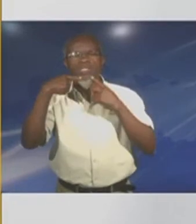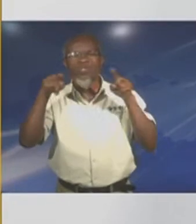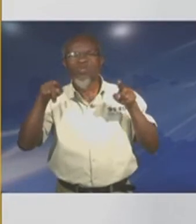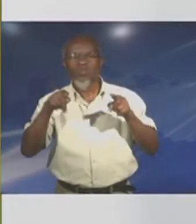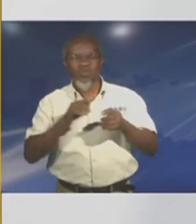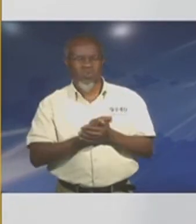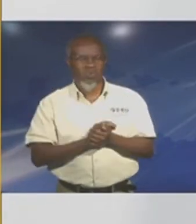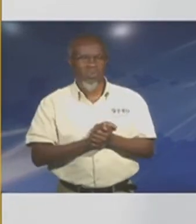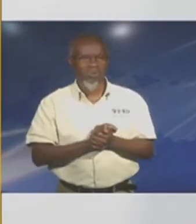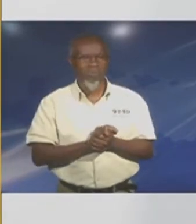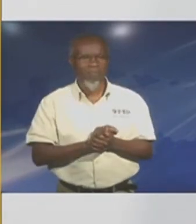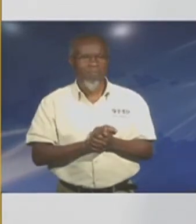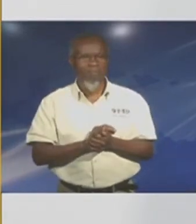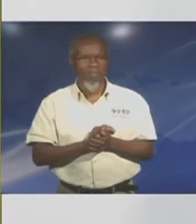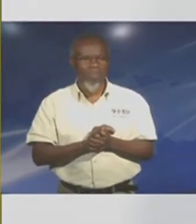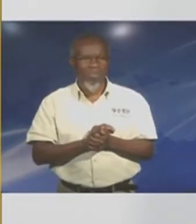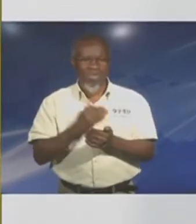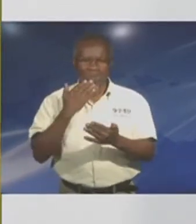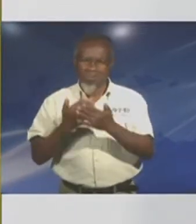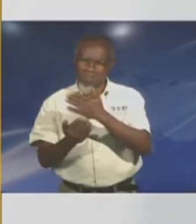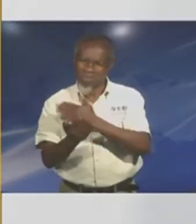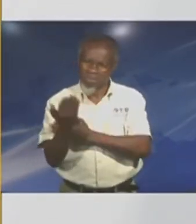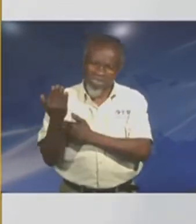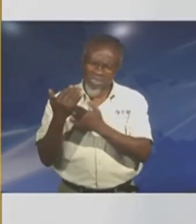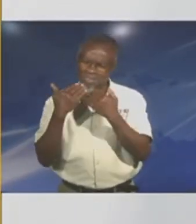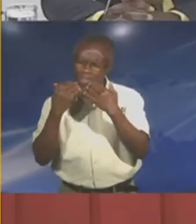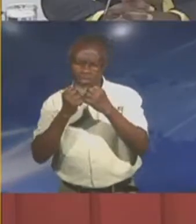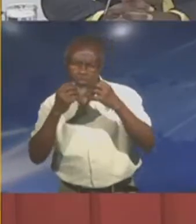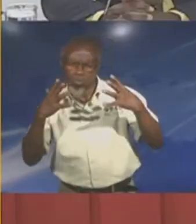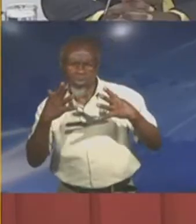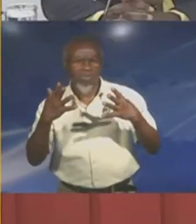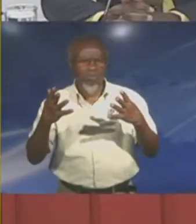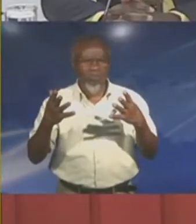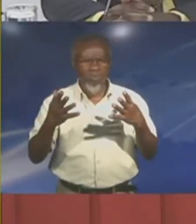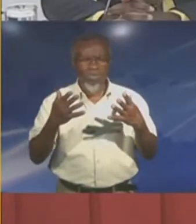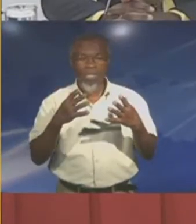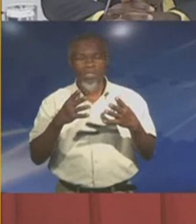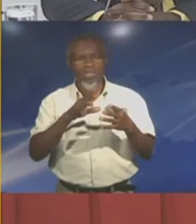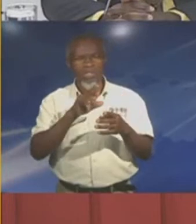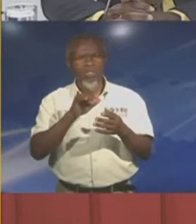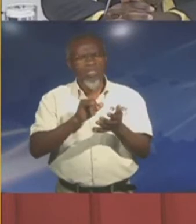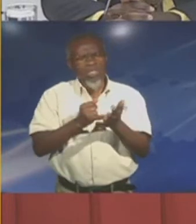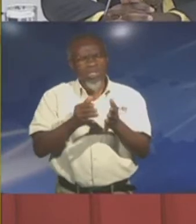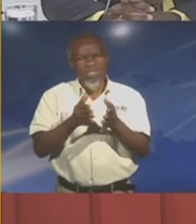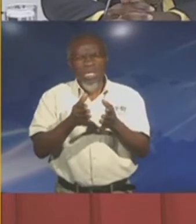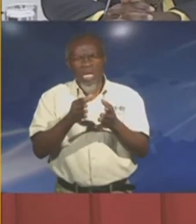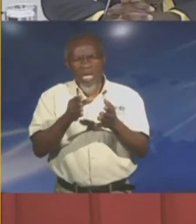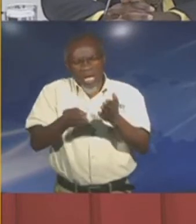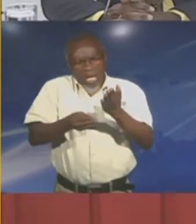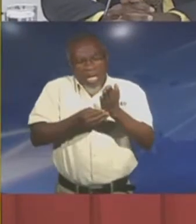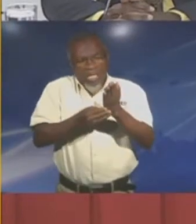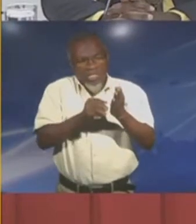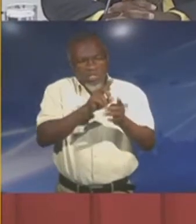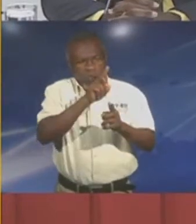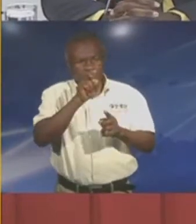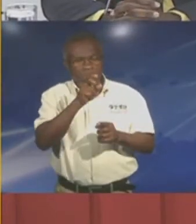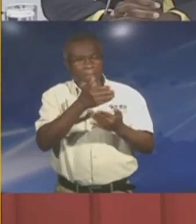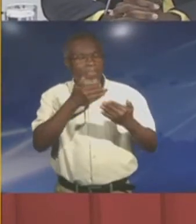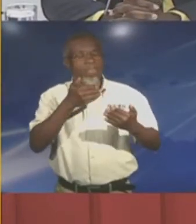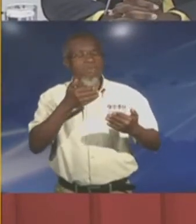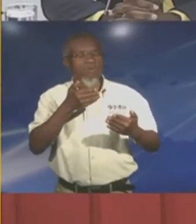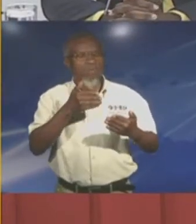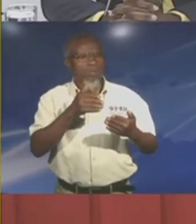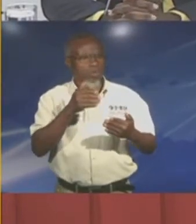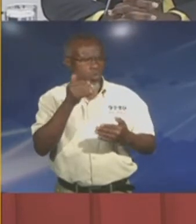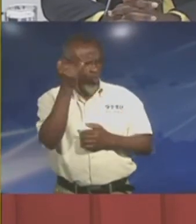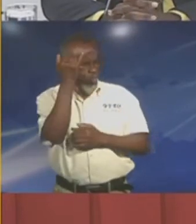Good morning. Thank you very much, Prior Bihari, AZP News. Just to follow up on Richard's question, do we know how many